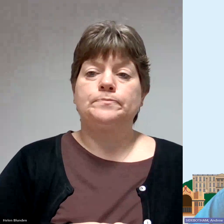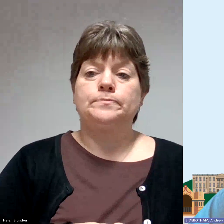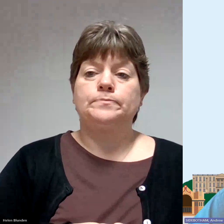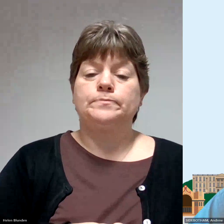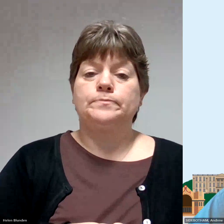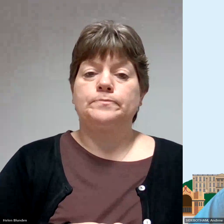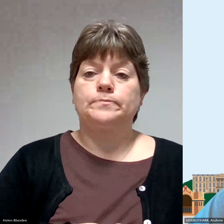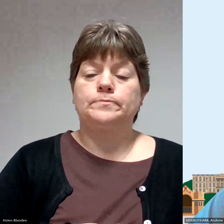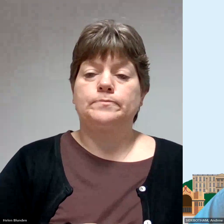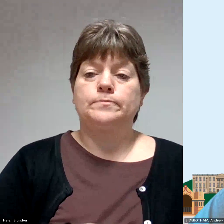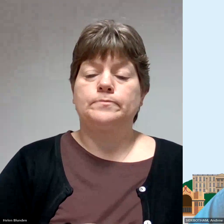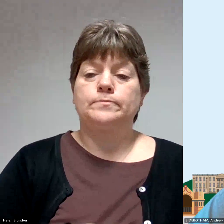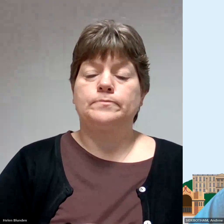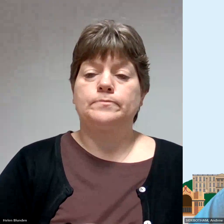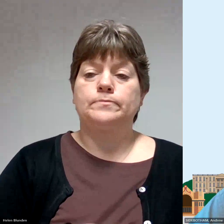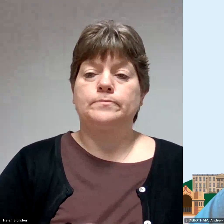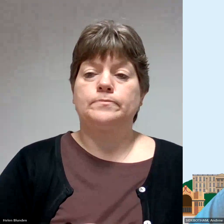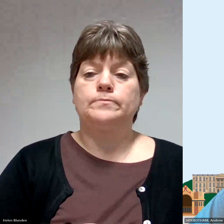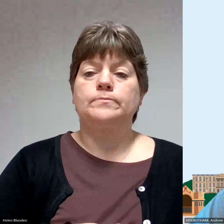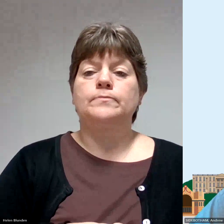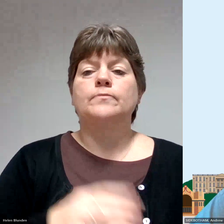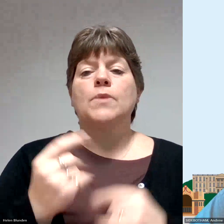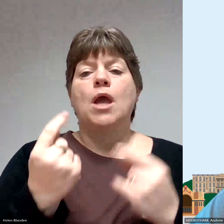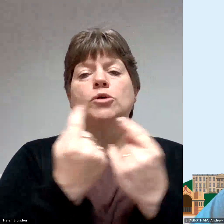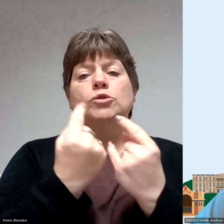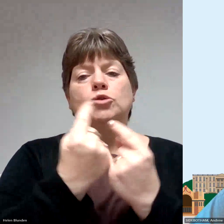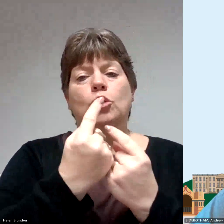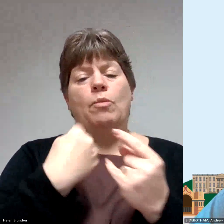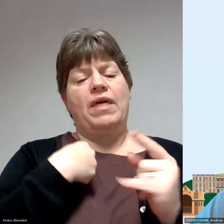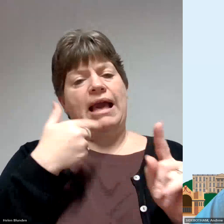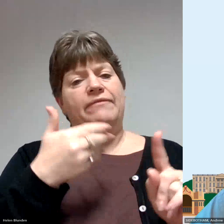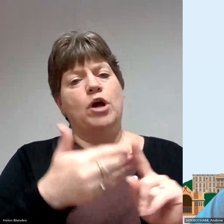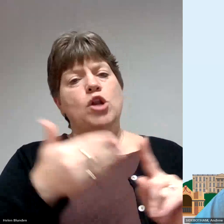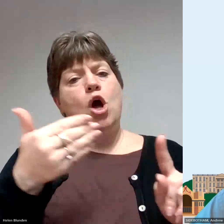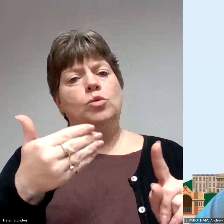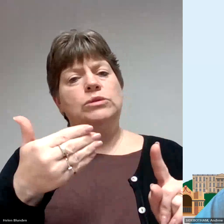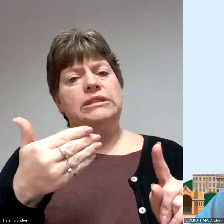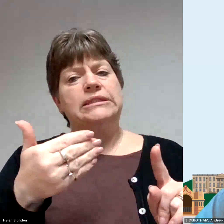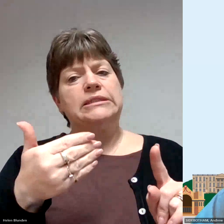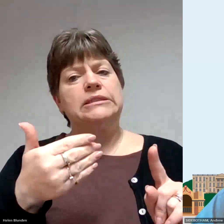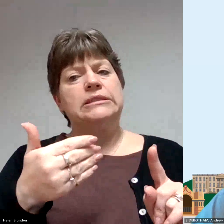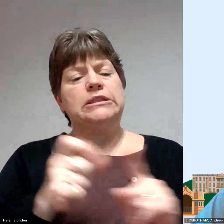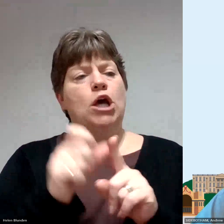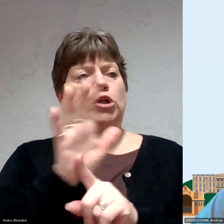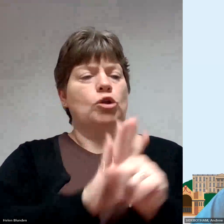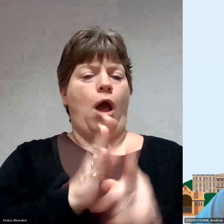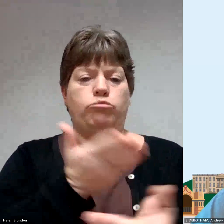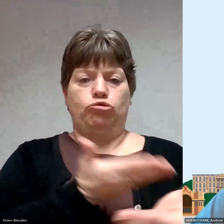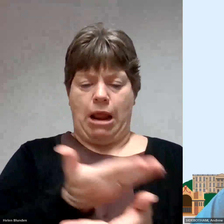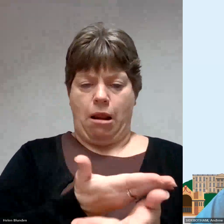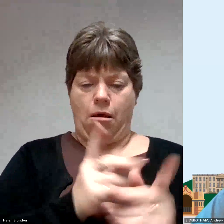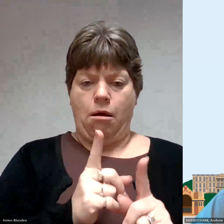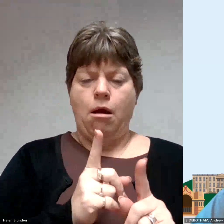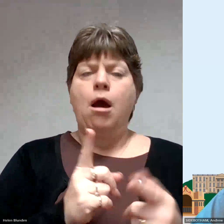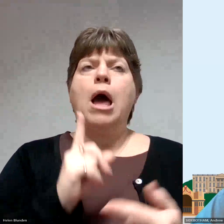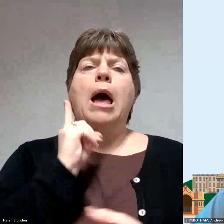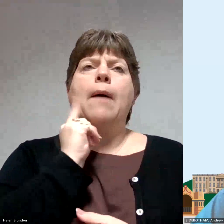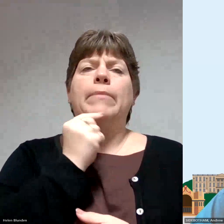Awesome. One of the things I've noticed that we get in Derbyshire Dialogue is that